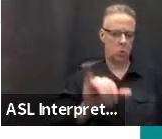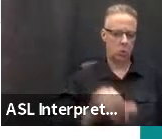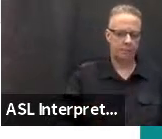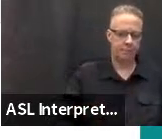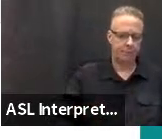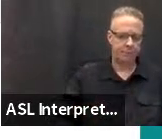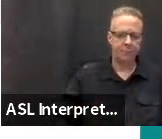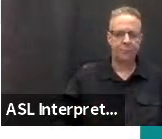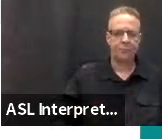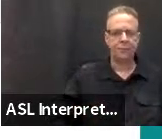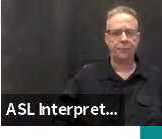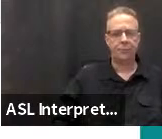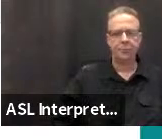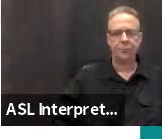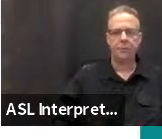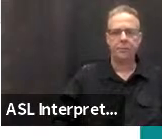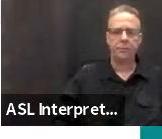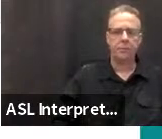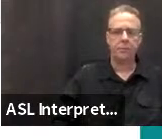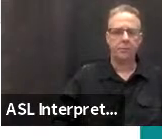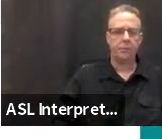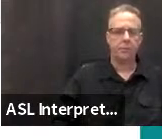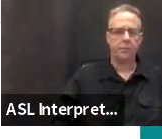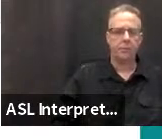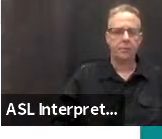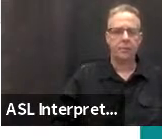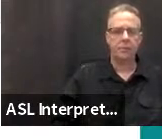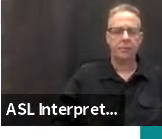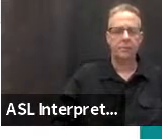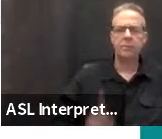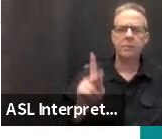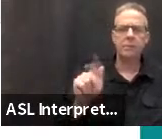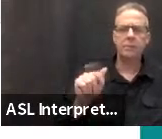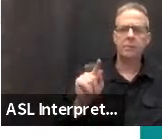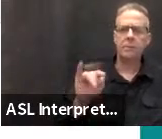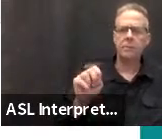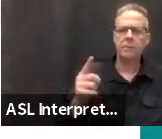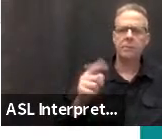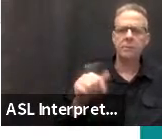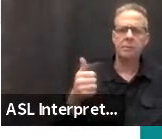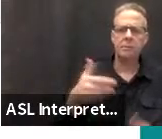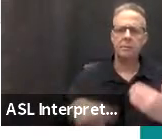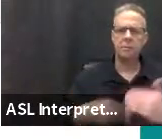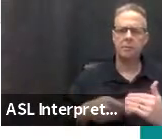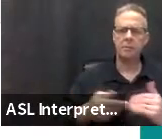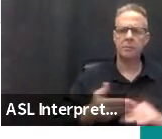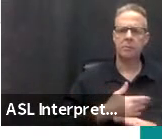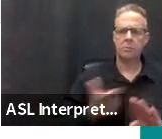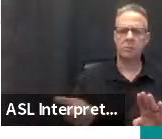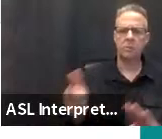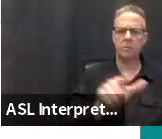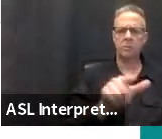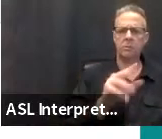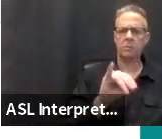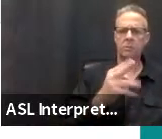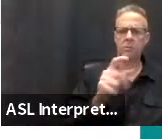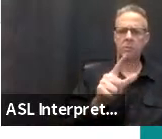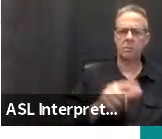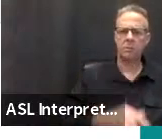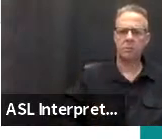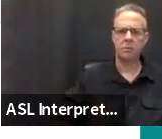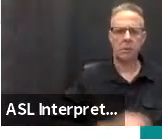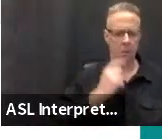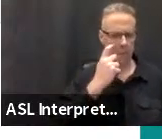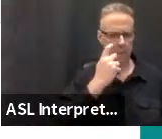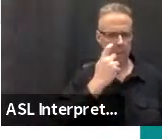Mhm. Okay. Katie, did you have something to say before we move on to Michael's question? Well, yeah,